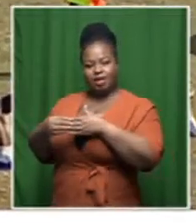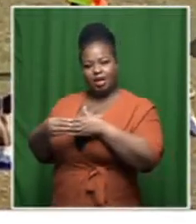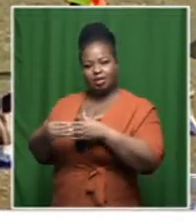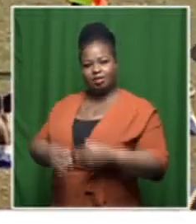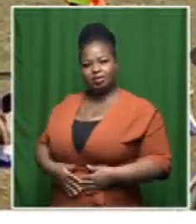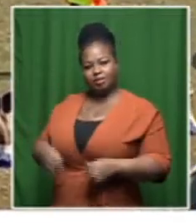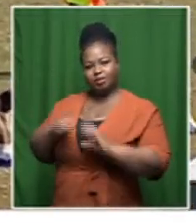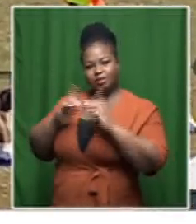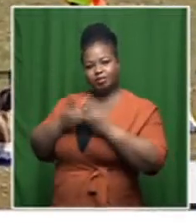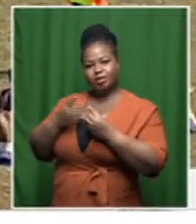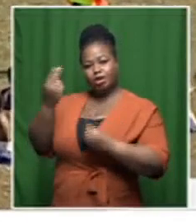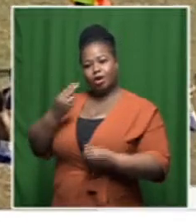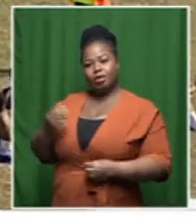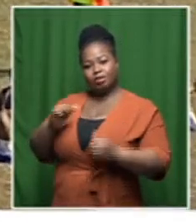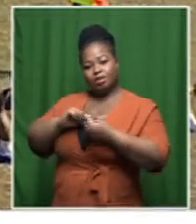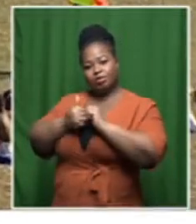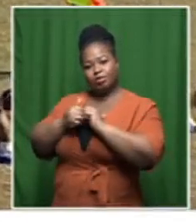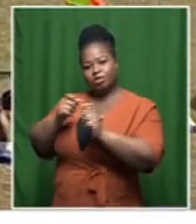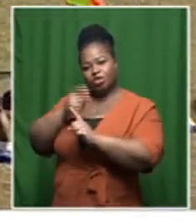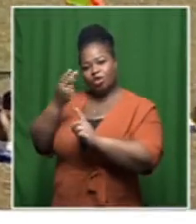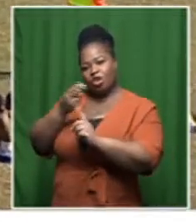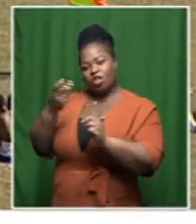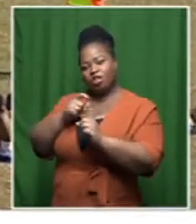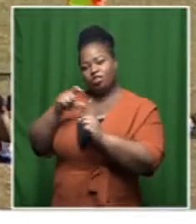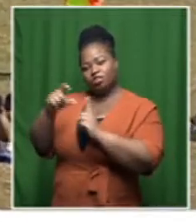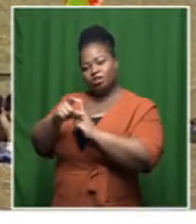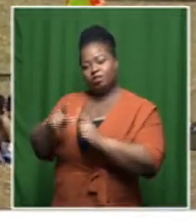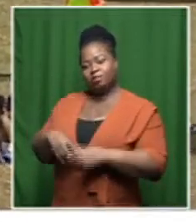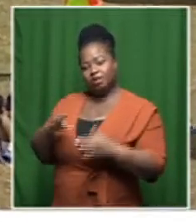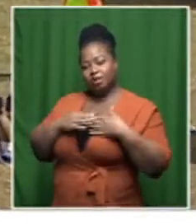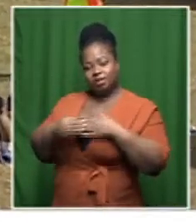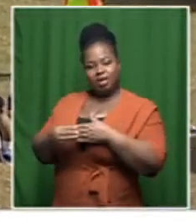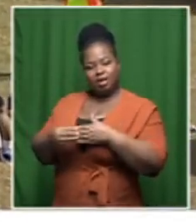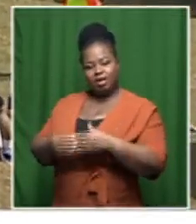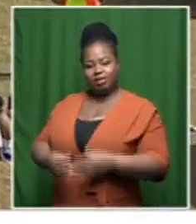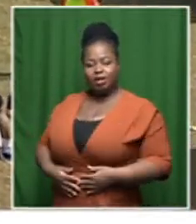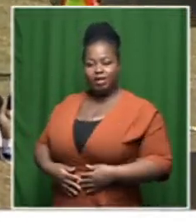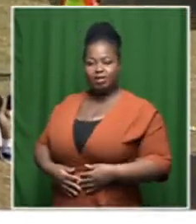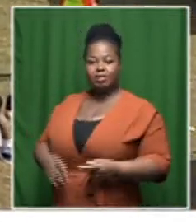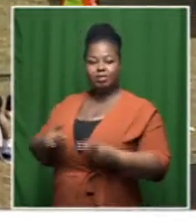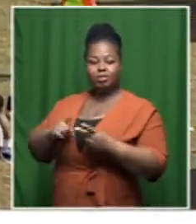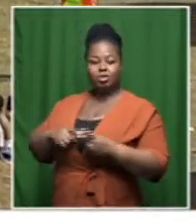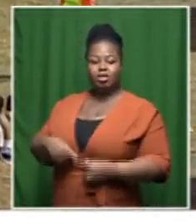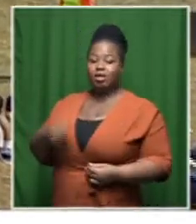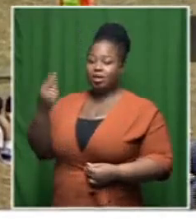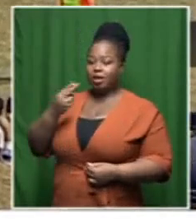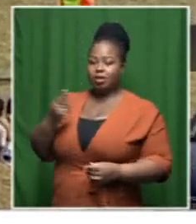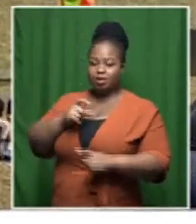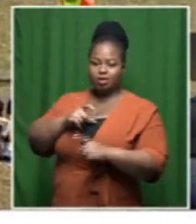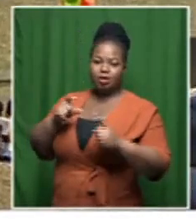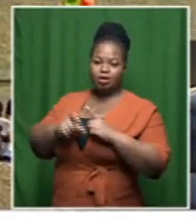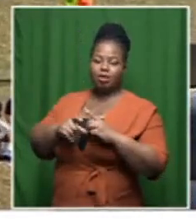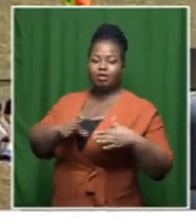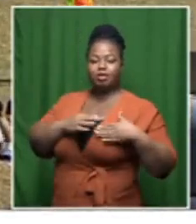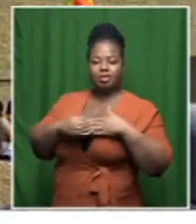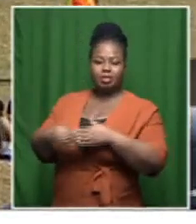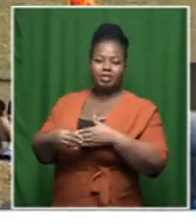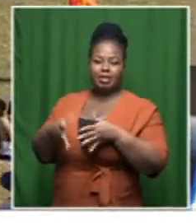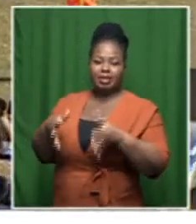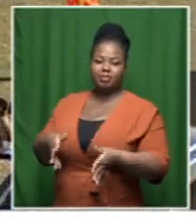Department of Arts, Culture and Sports, that is leading this ceremony. In fact, Arts and Culture leads all the ceremonies